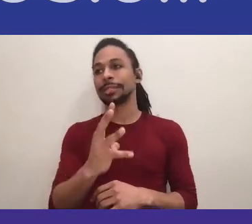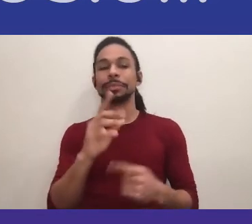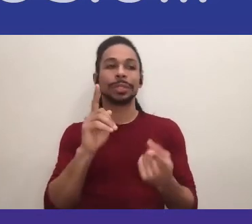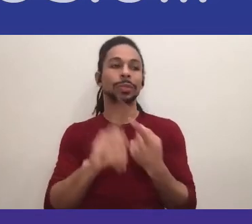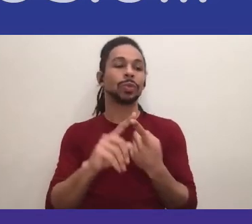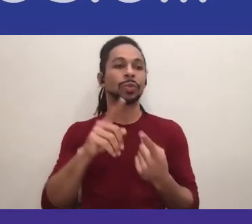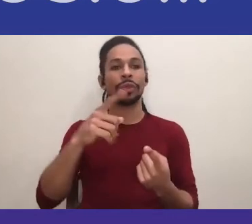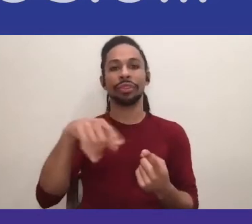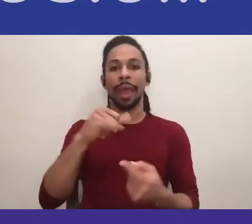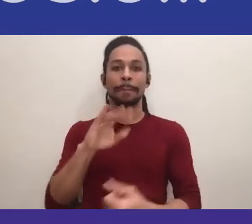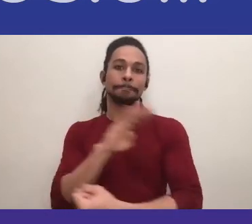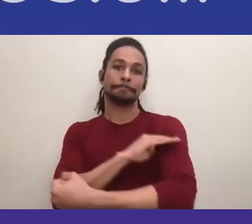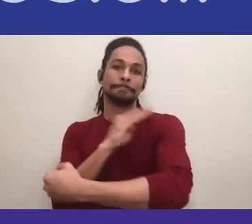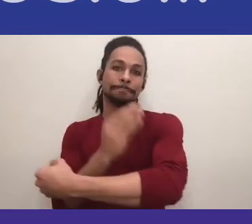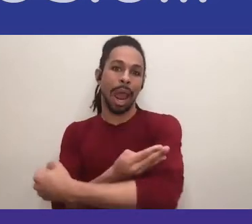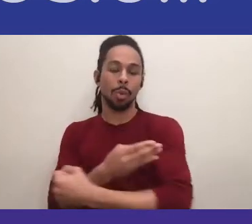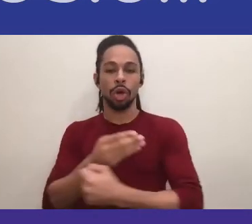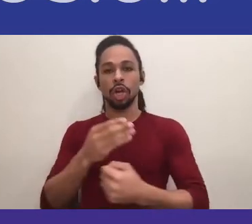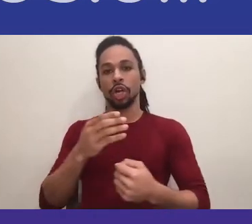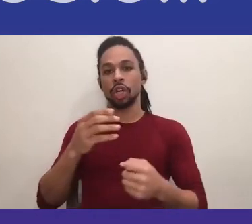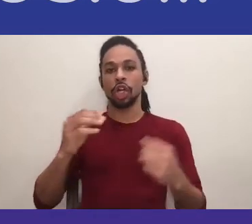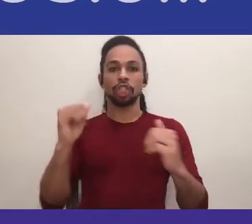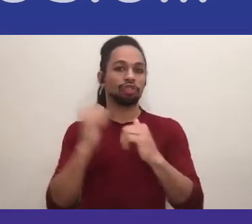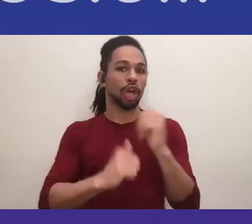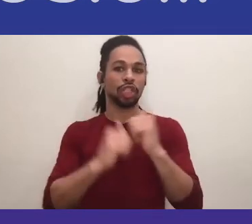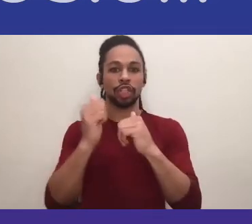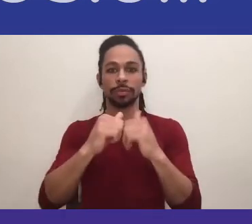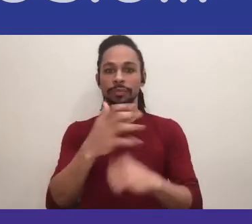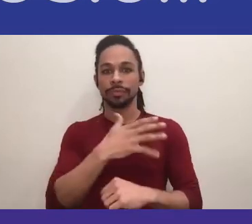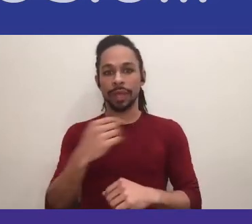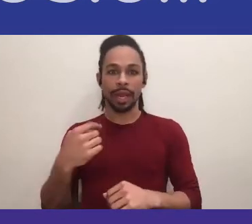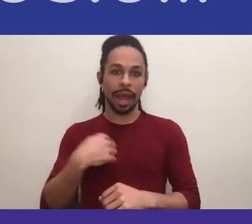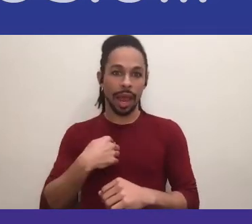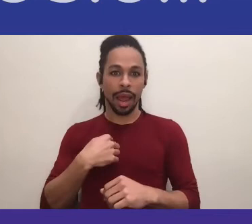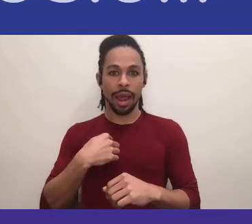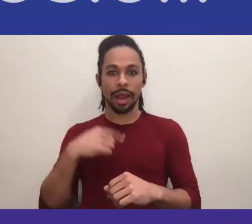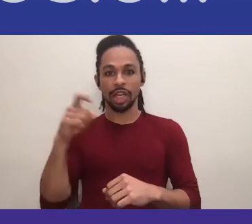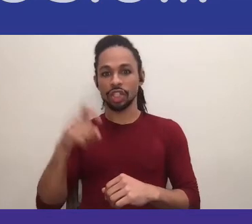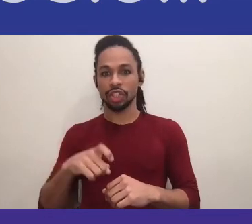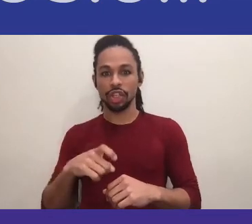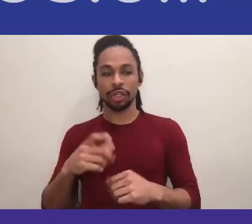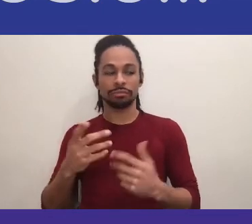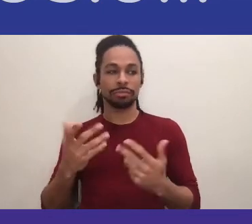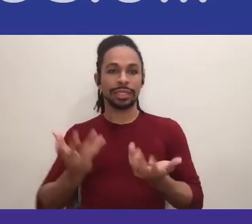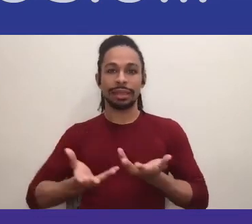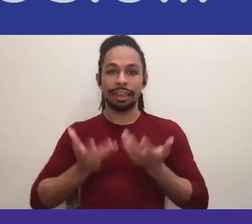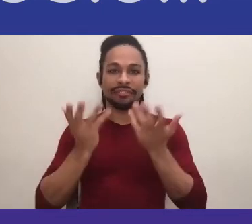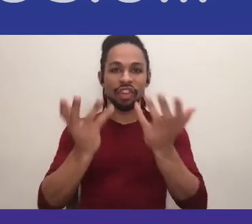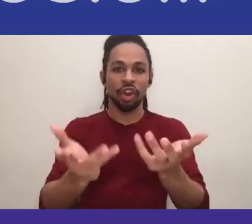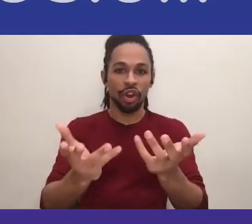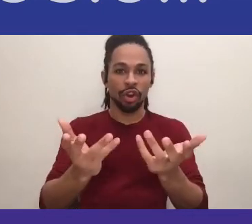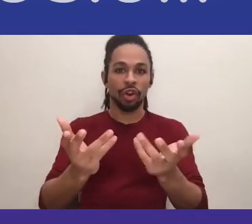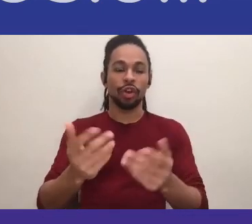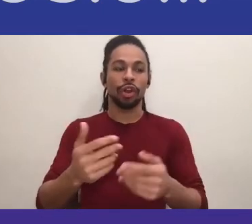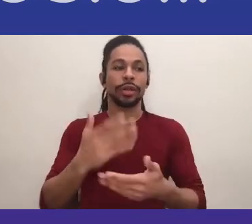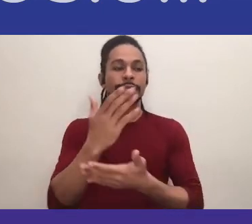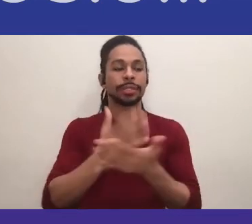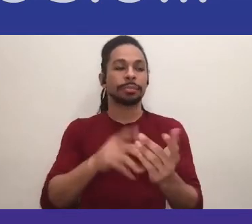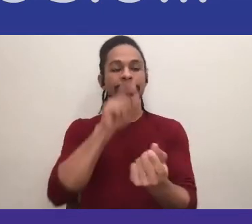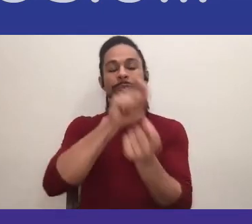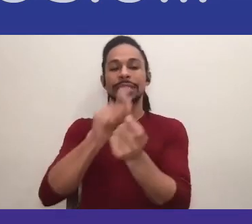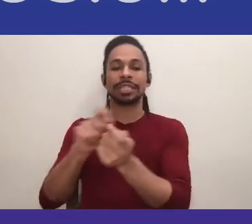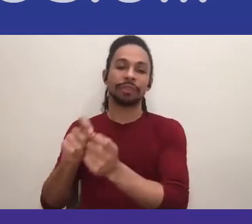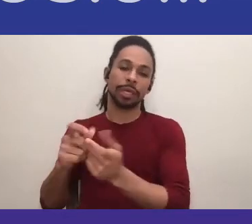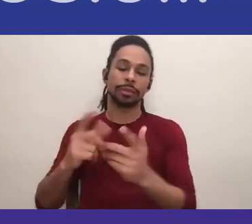power structure, and I should deliver a lexicon so